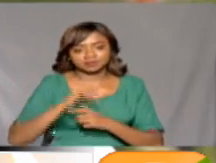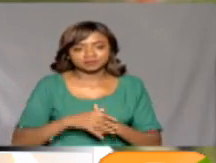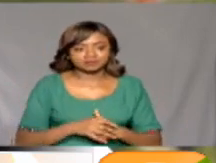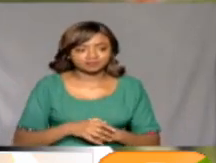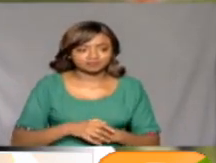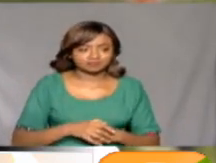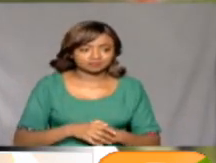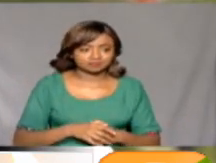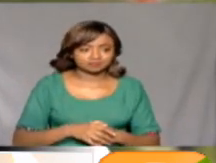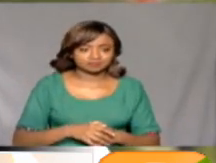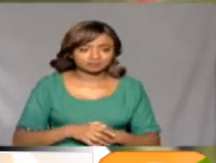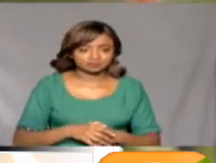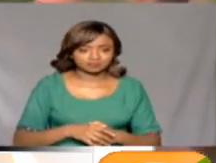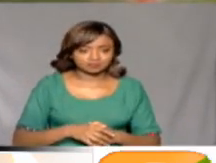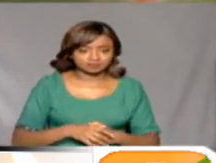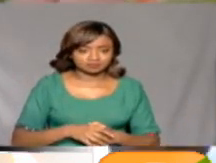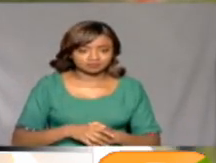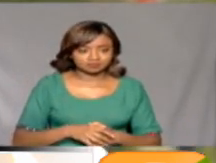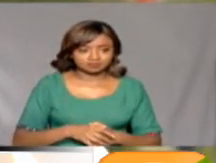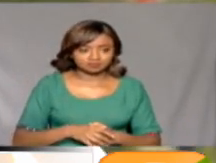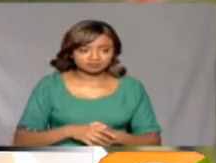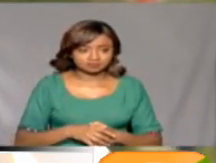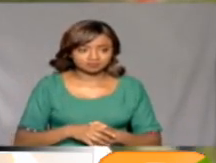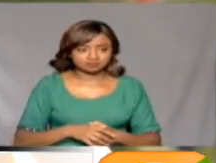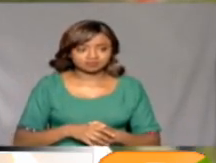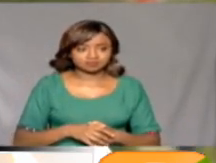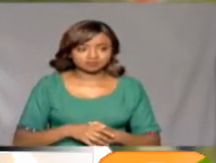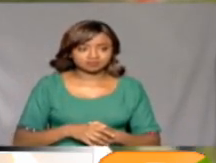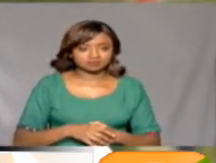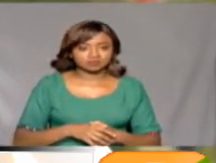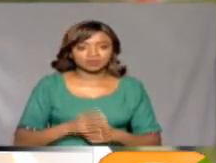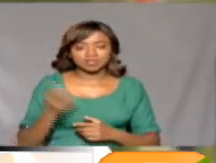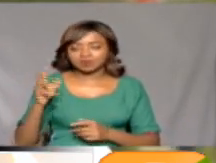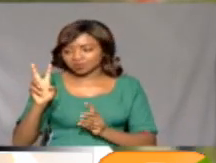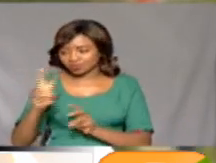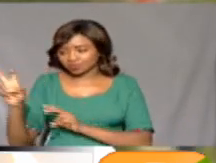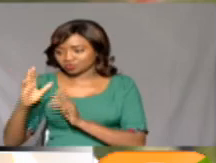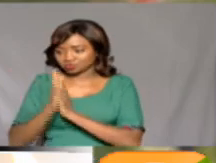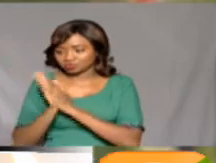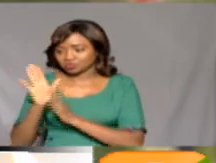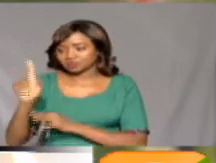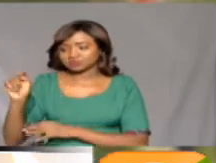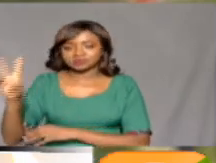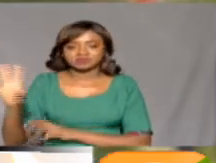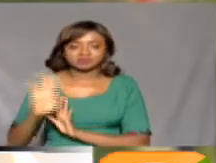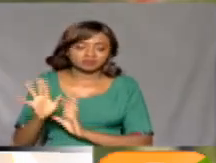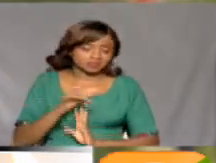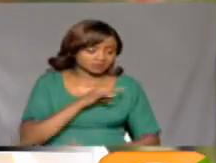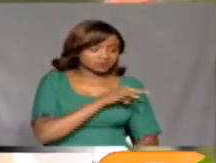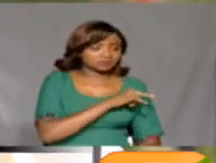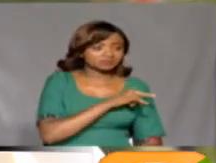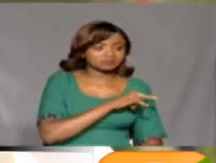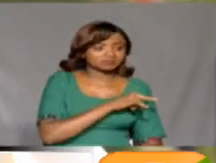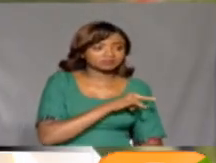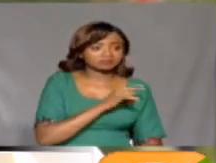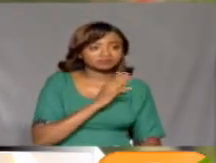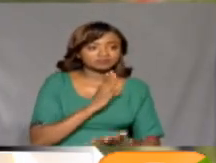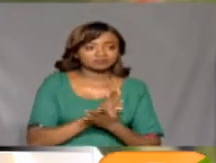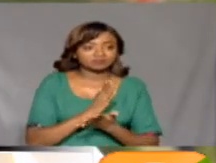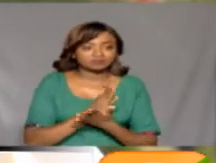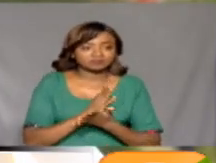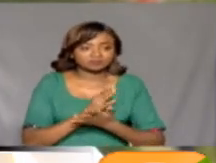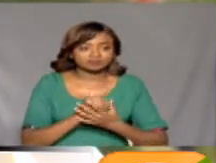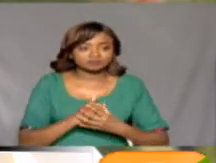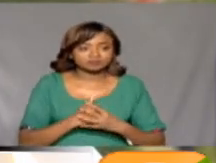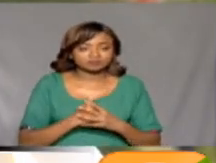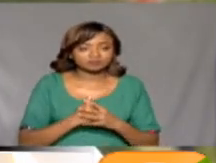entry, exit, mm-hmm. and left. Then we went to watch the story from home. And of course, you know,